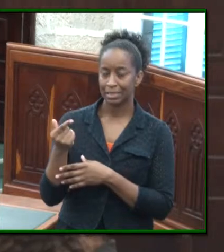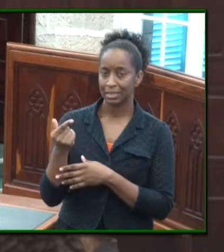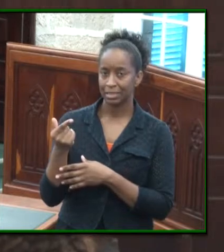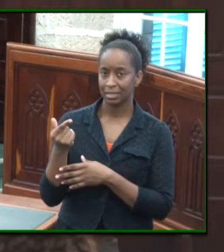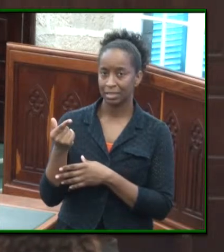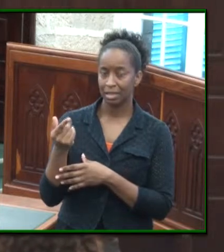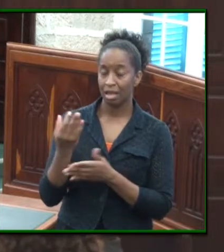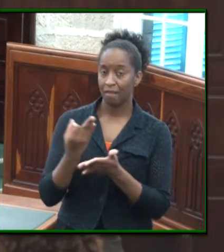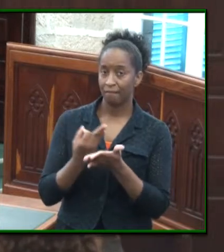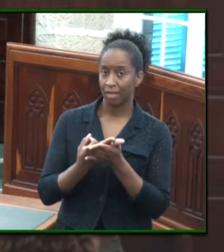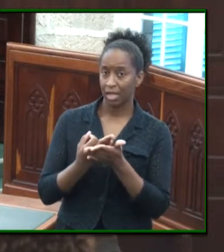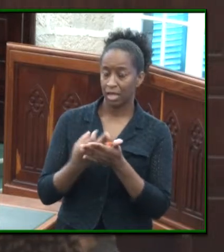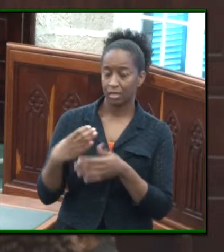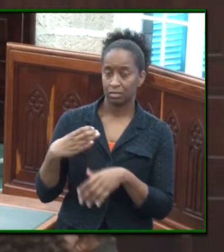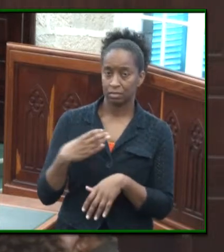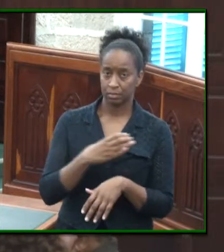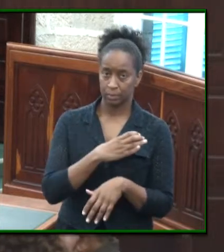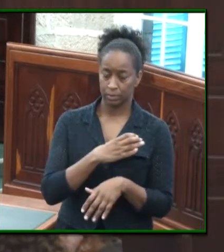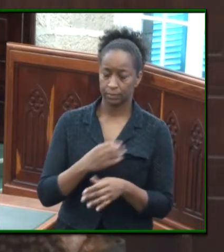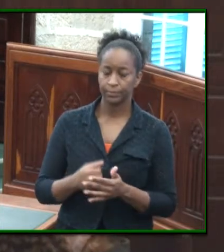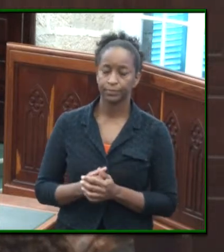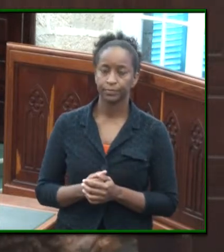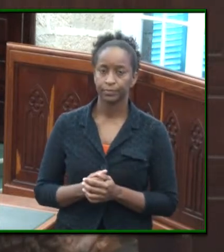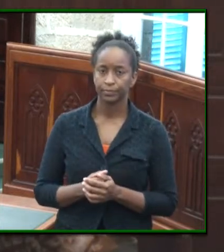we suspended yesterday,